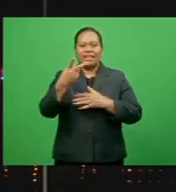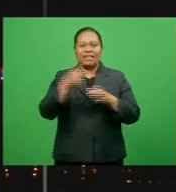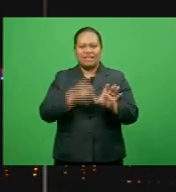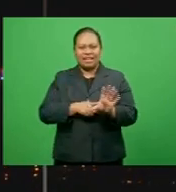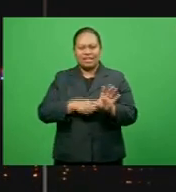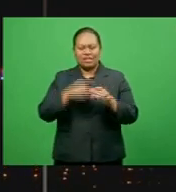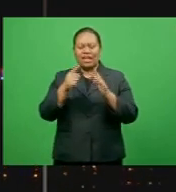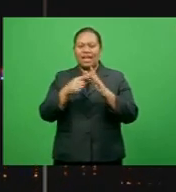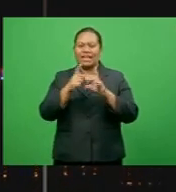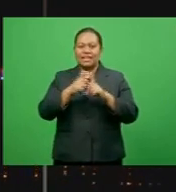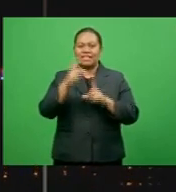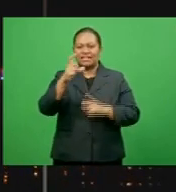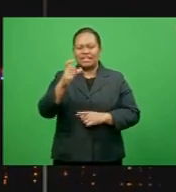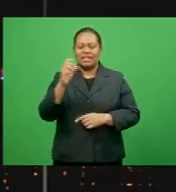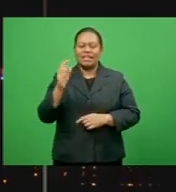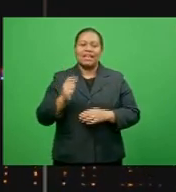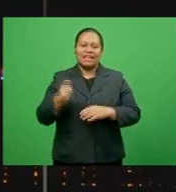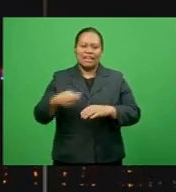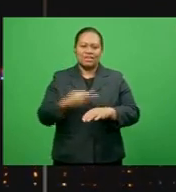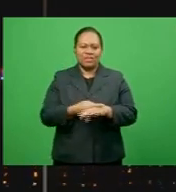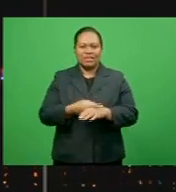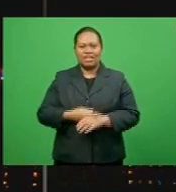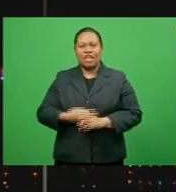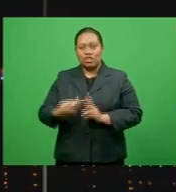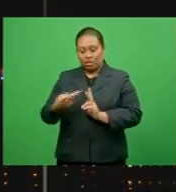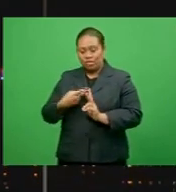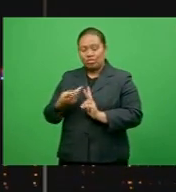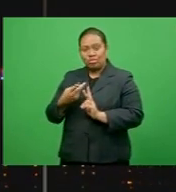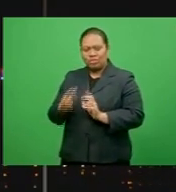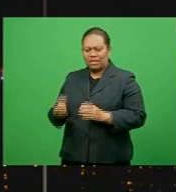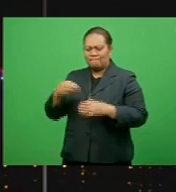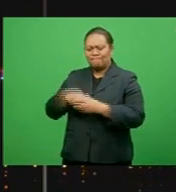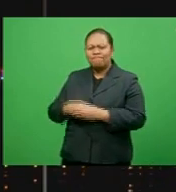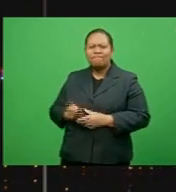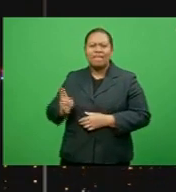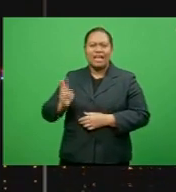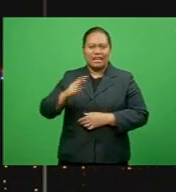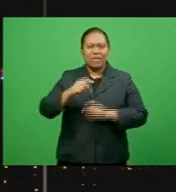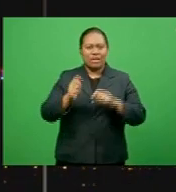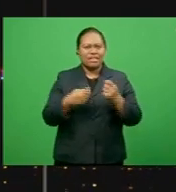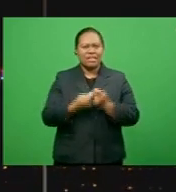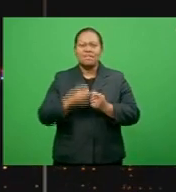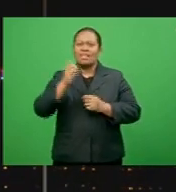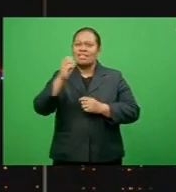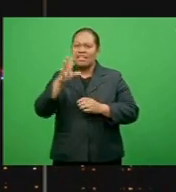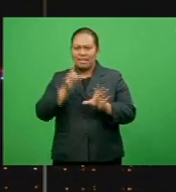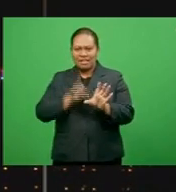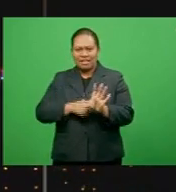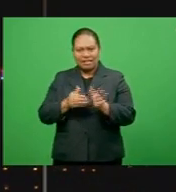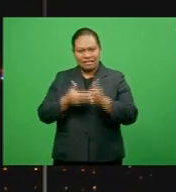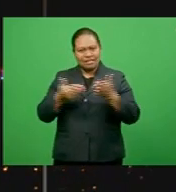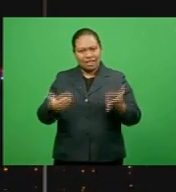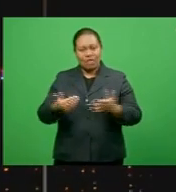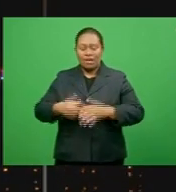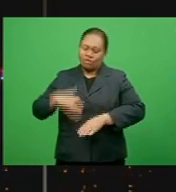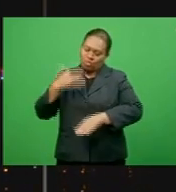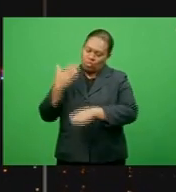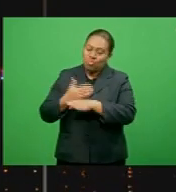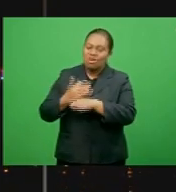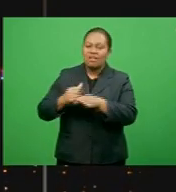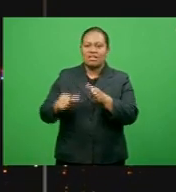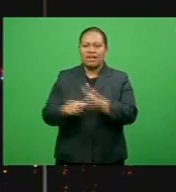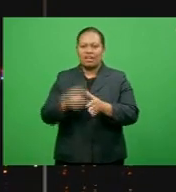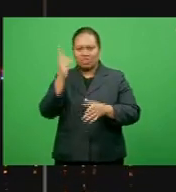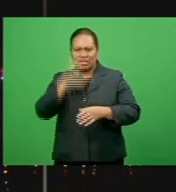Championship kicks off next week. The two who have been the Delta Tigers for almost a decade now will have to work hard to end